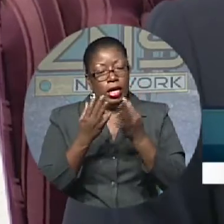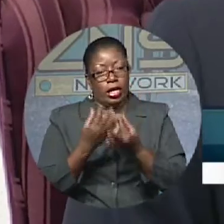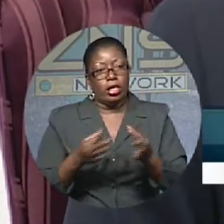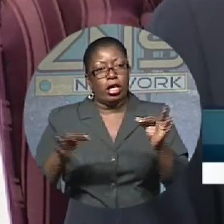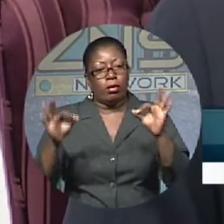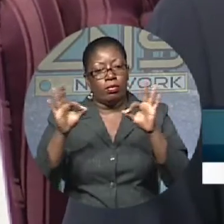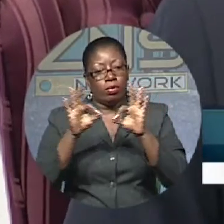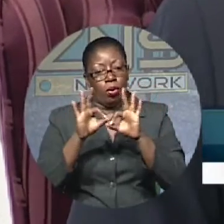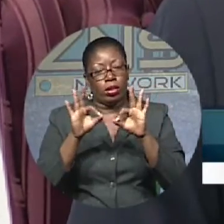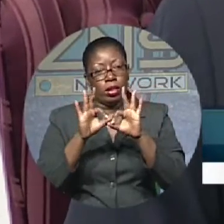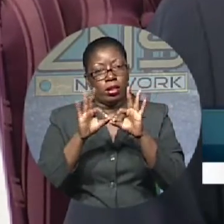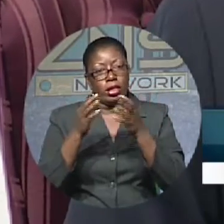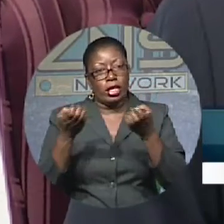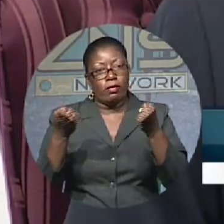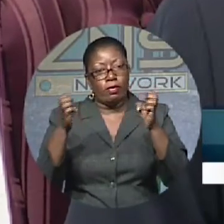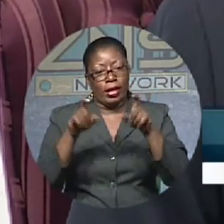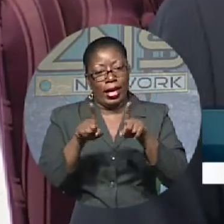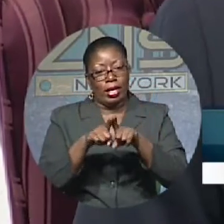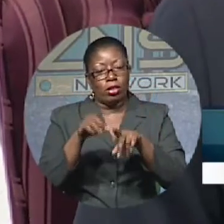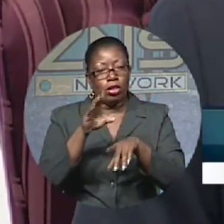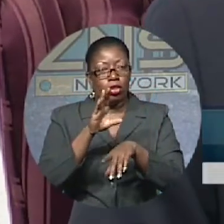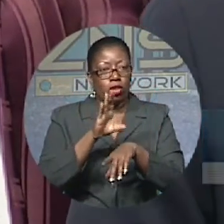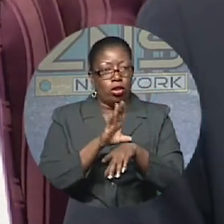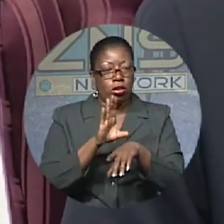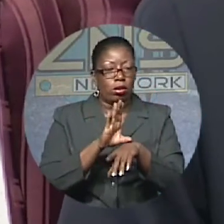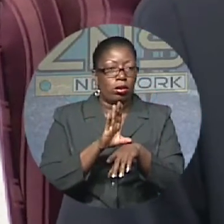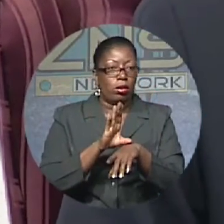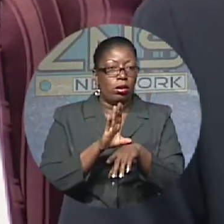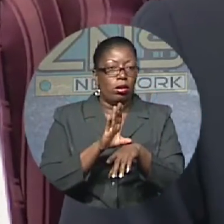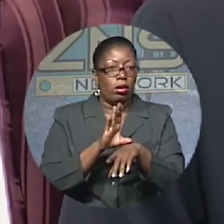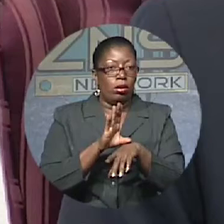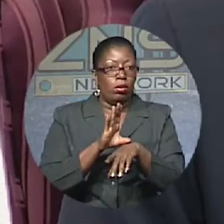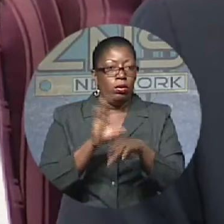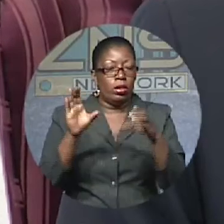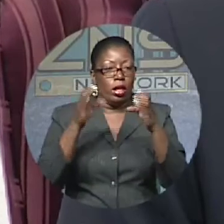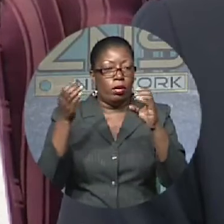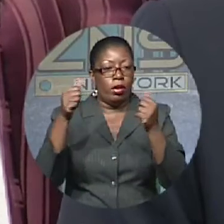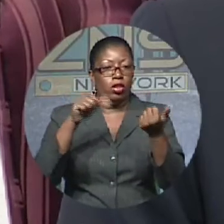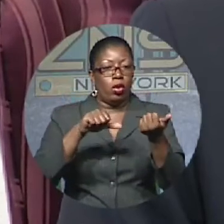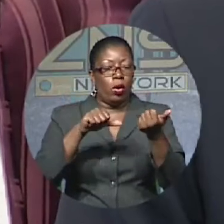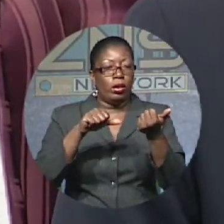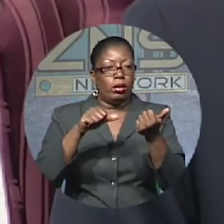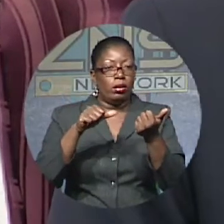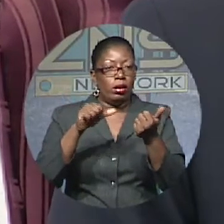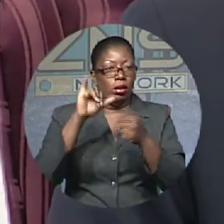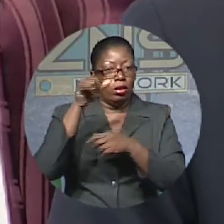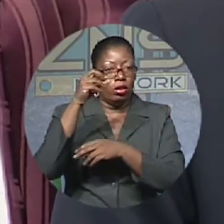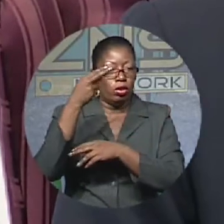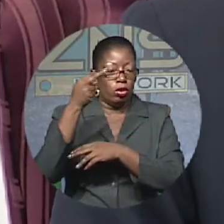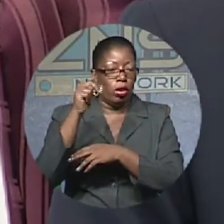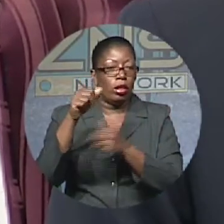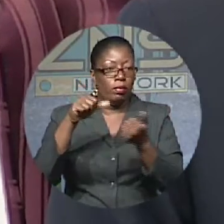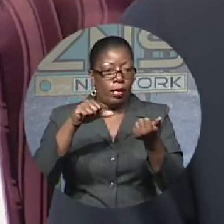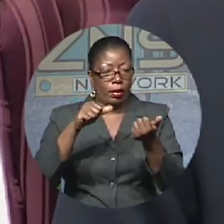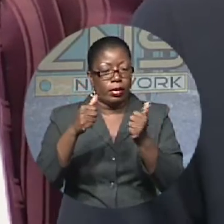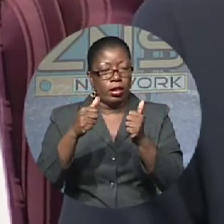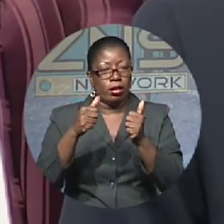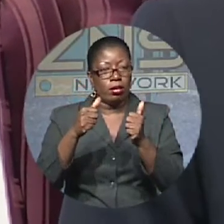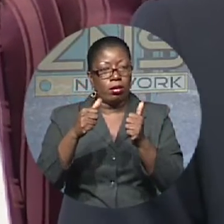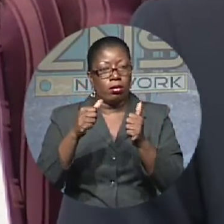important event for us as a church. We celebrate our patron, John the Baptist, his courage and